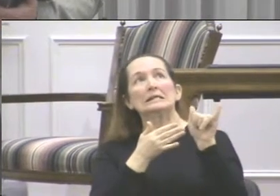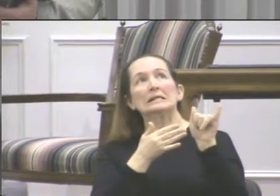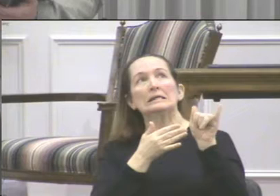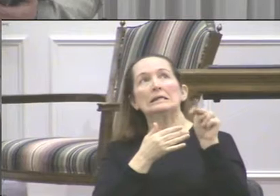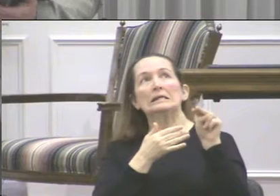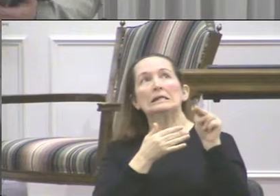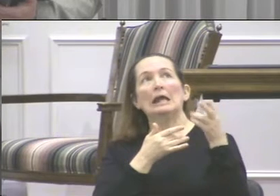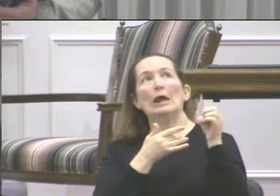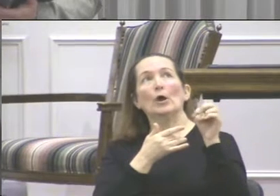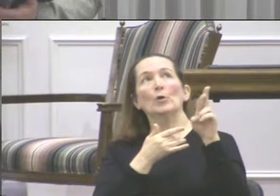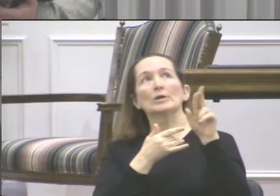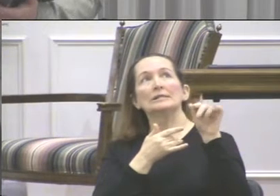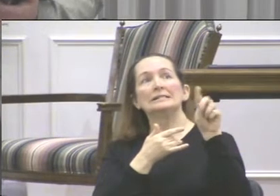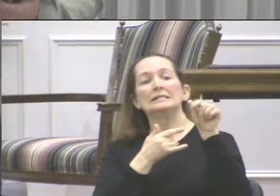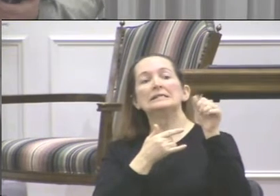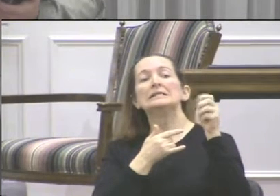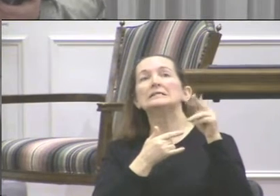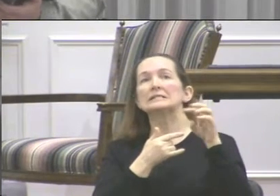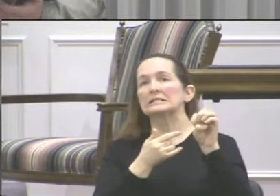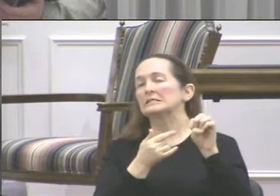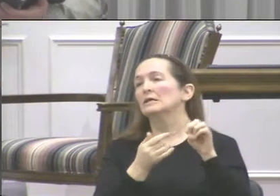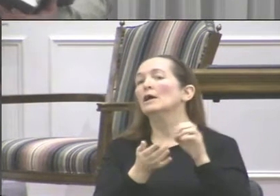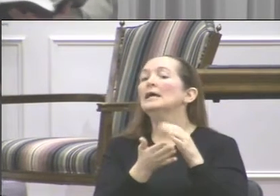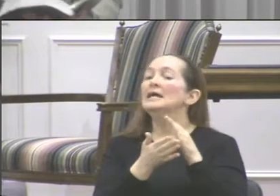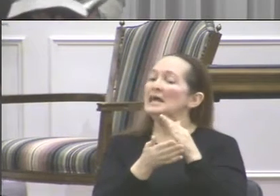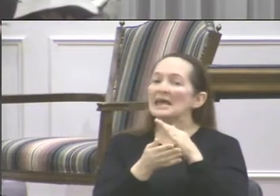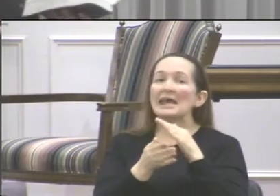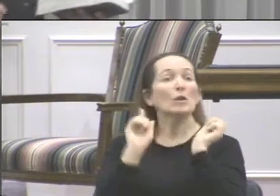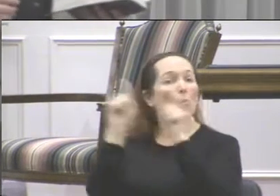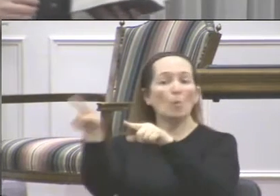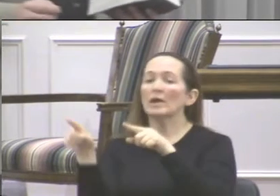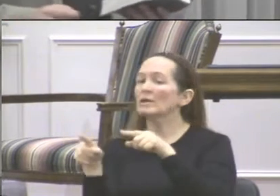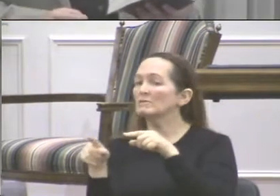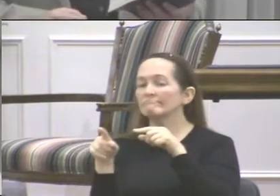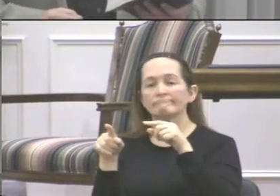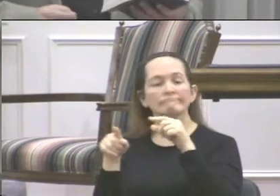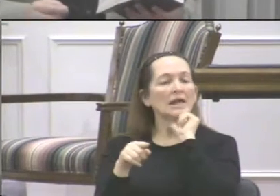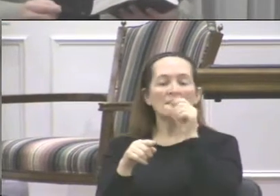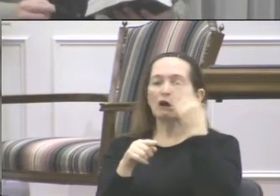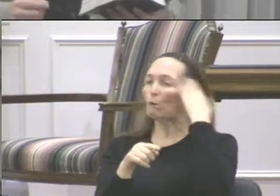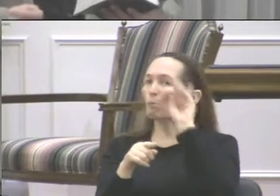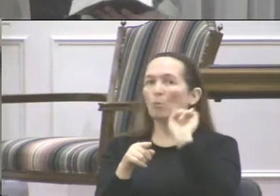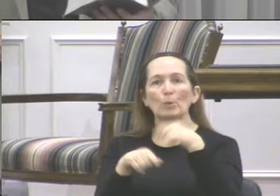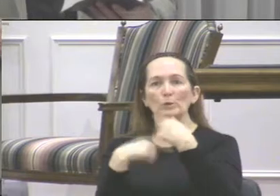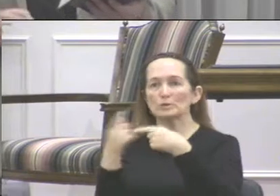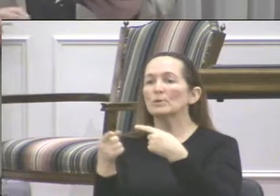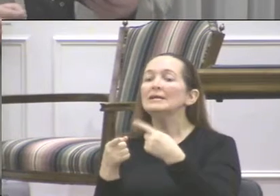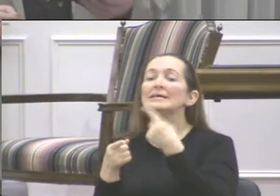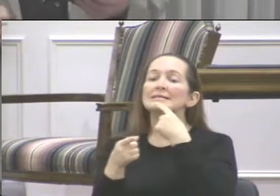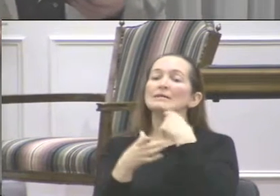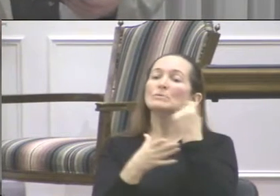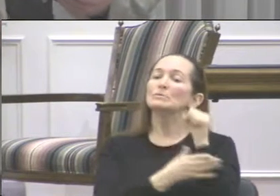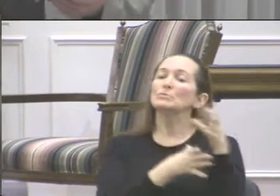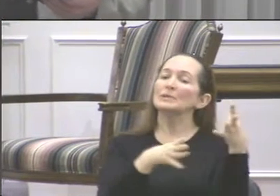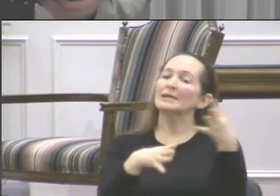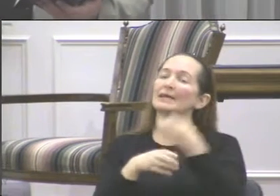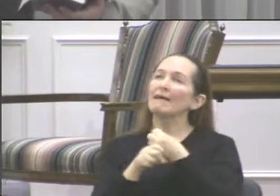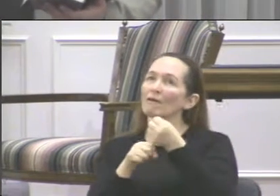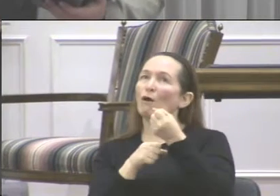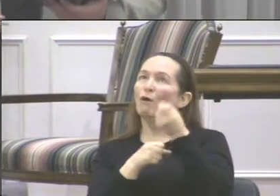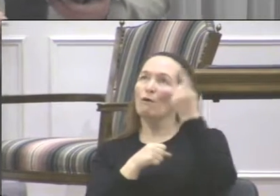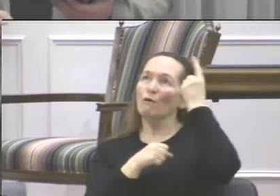And he went out not knowing where he was going. It says in that he was to receive this as an